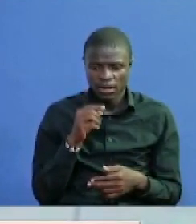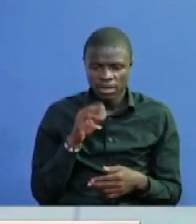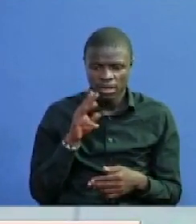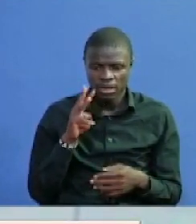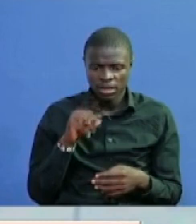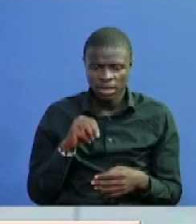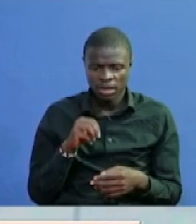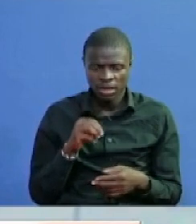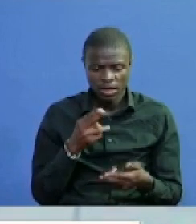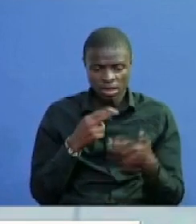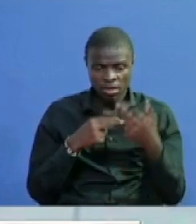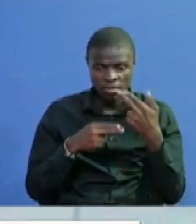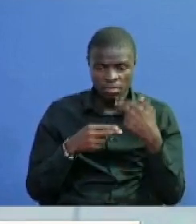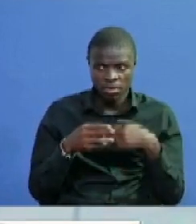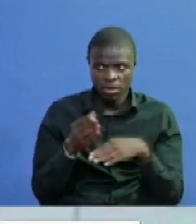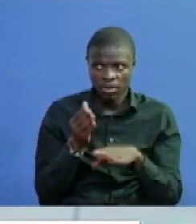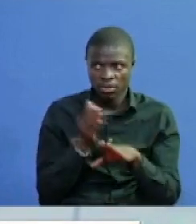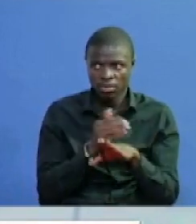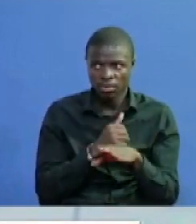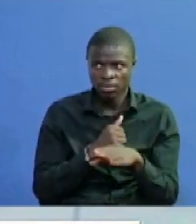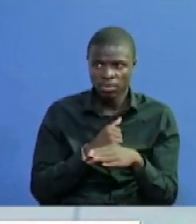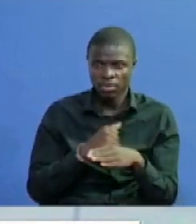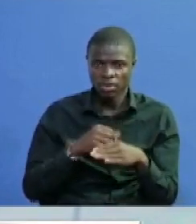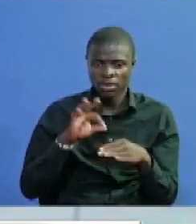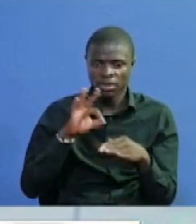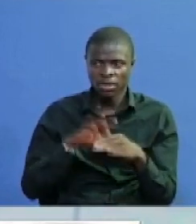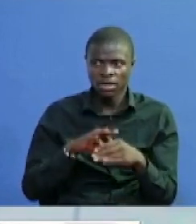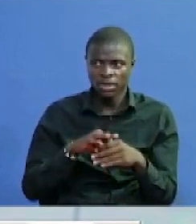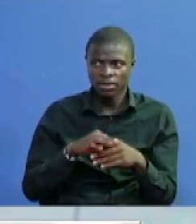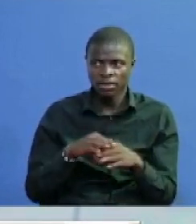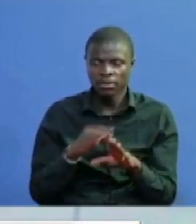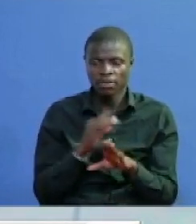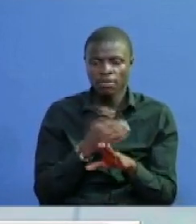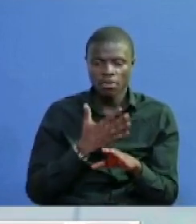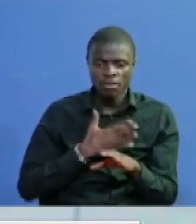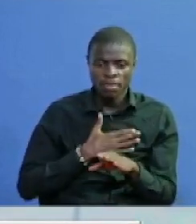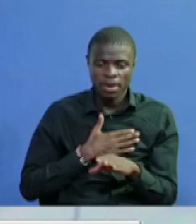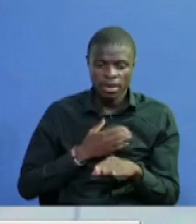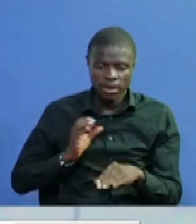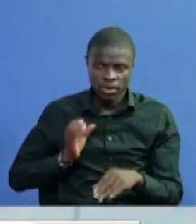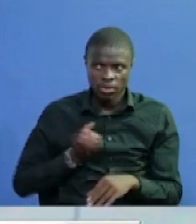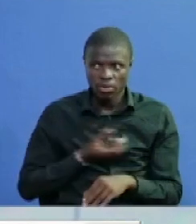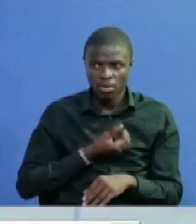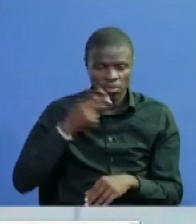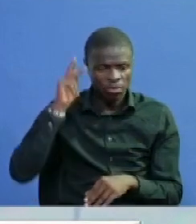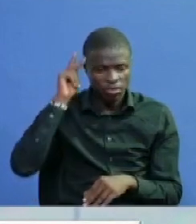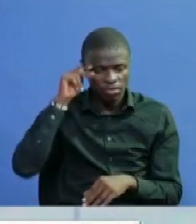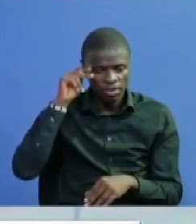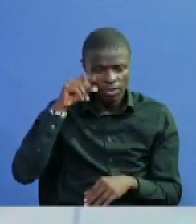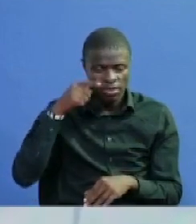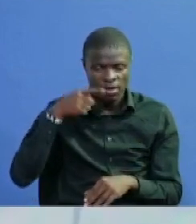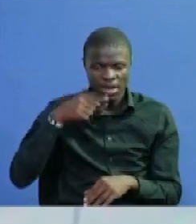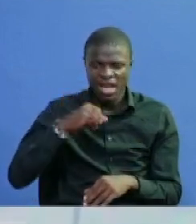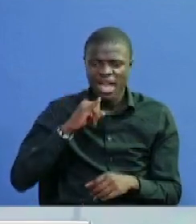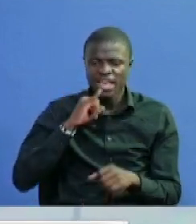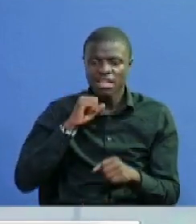with you my opinion, because I'm also an opinion leader in my own right, I do not think that the